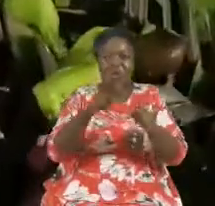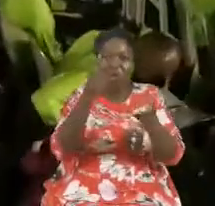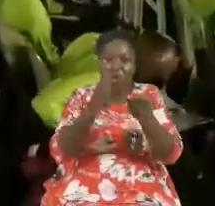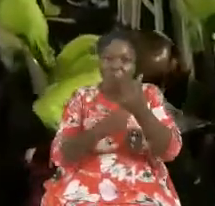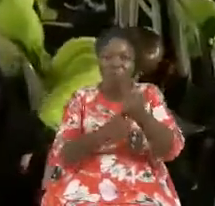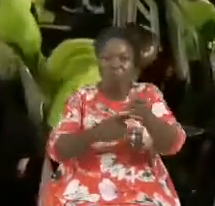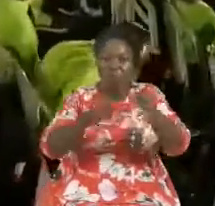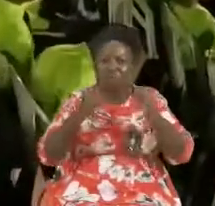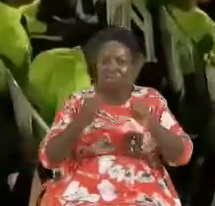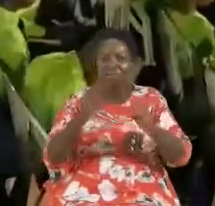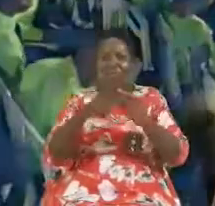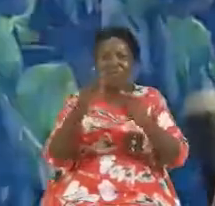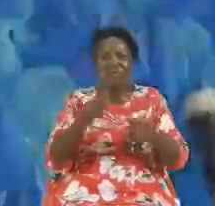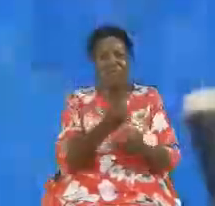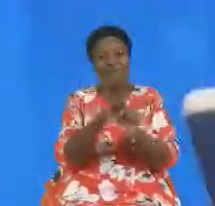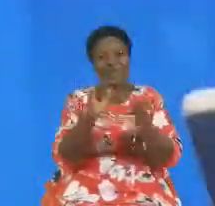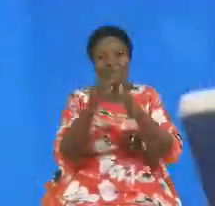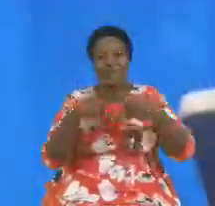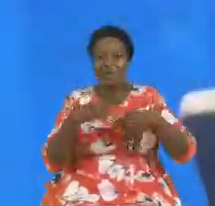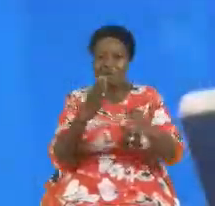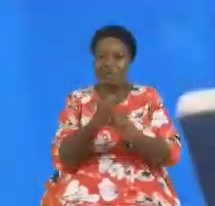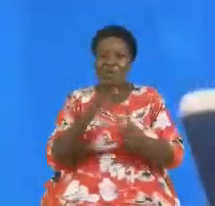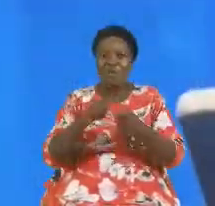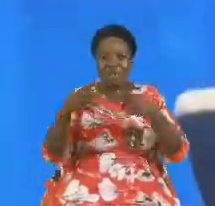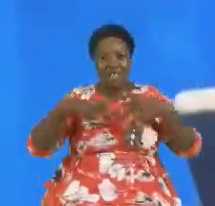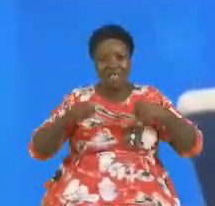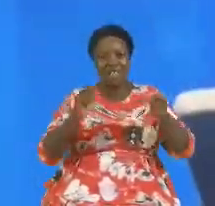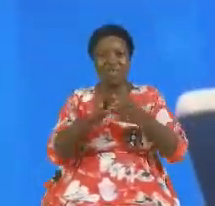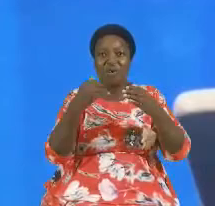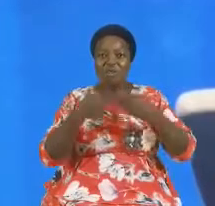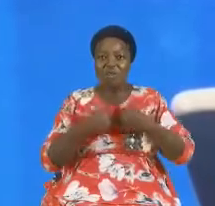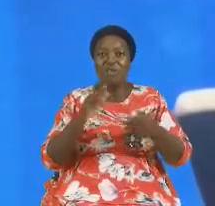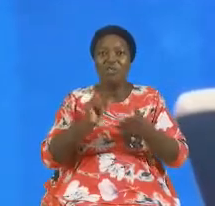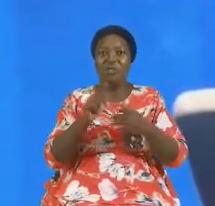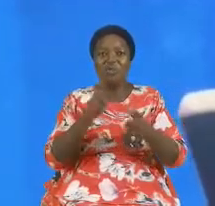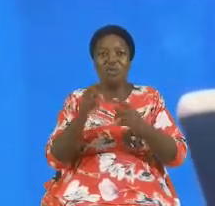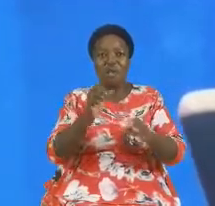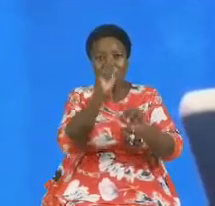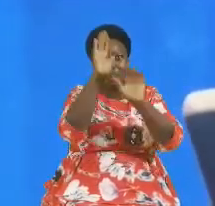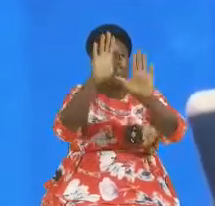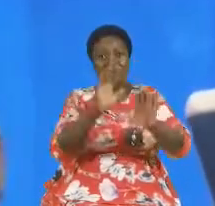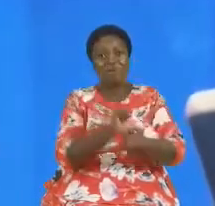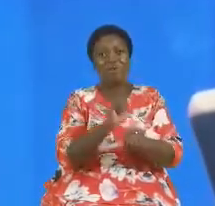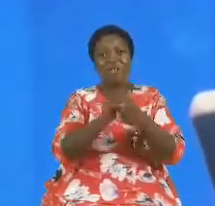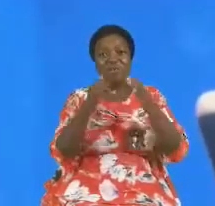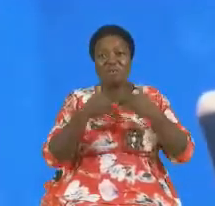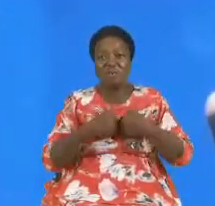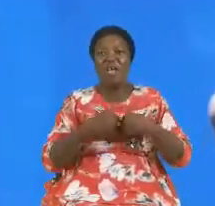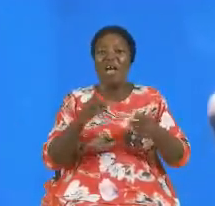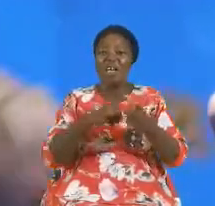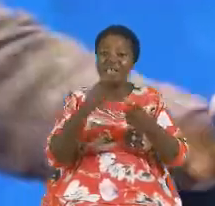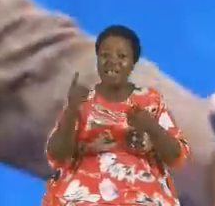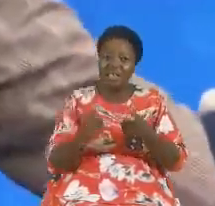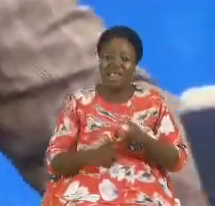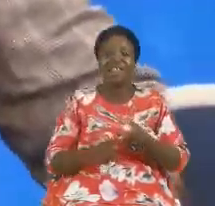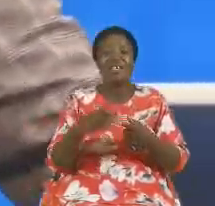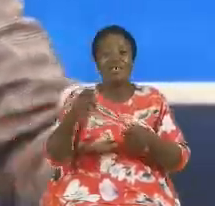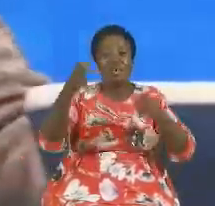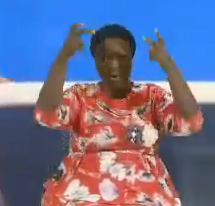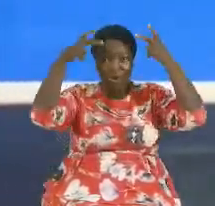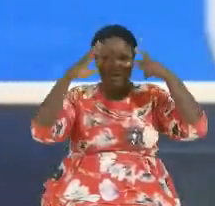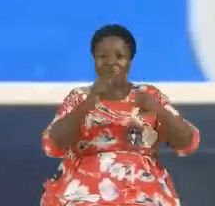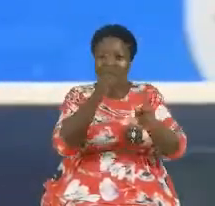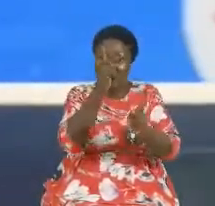on holding fast to the salvation you have got, to the healing you have got, to the miracle you have got, and